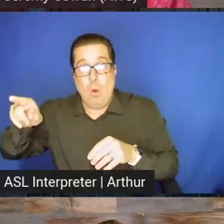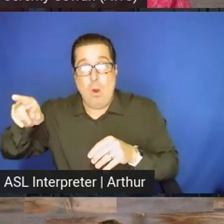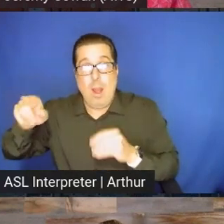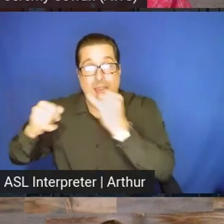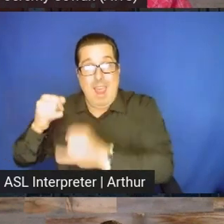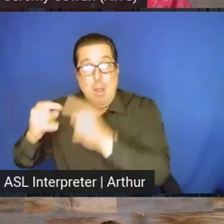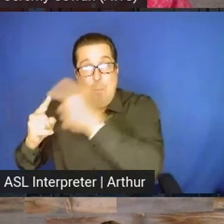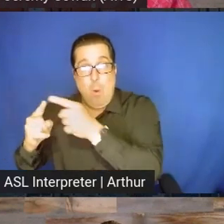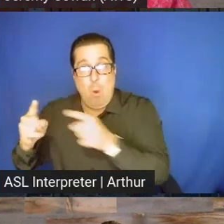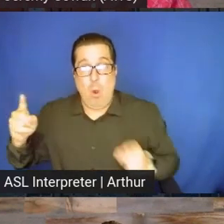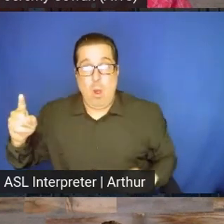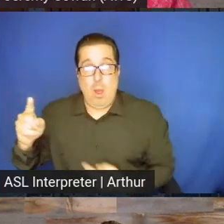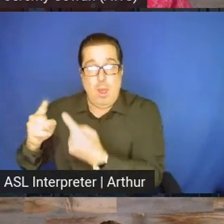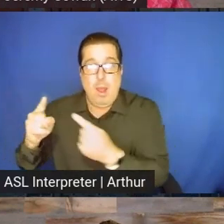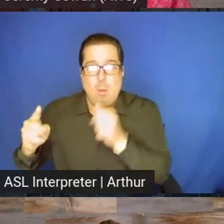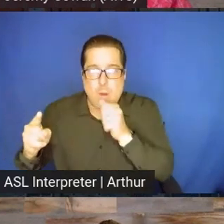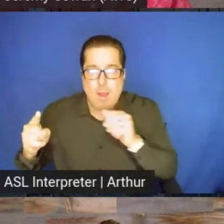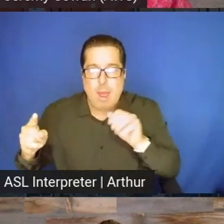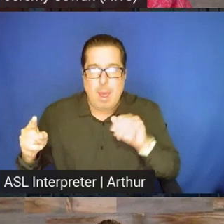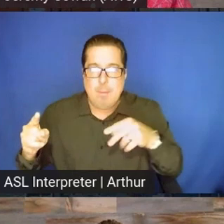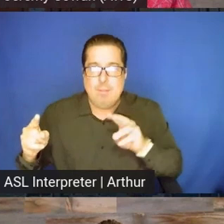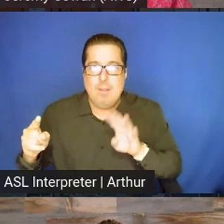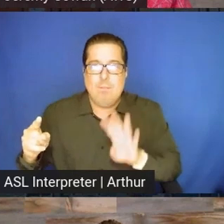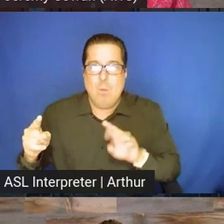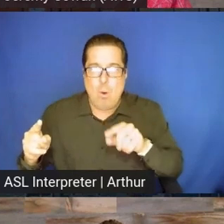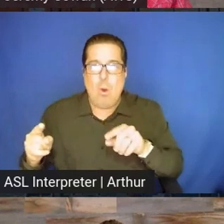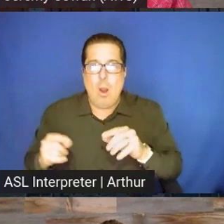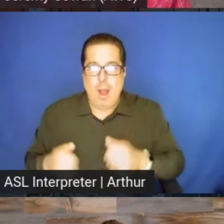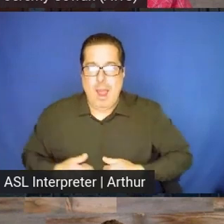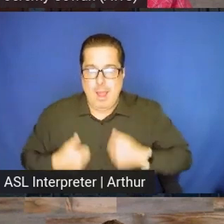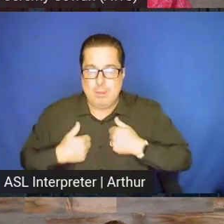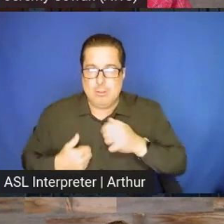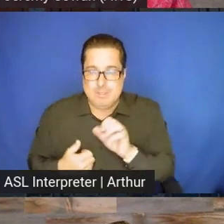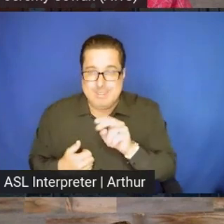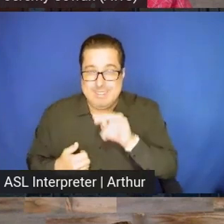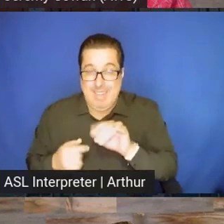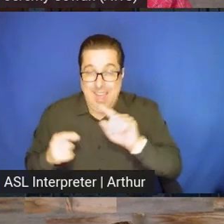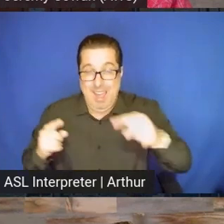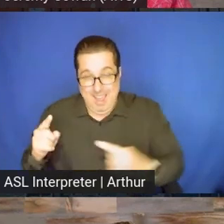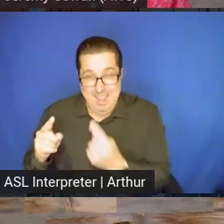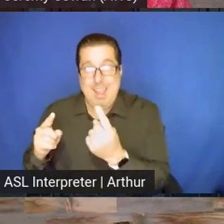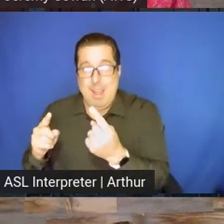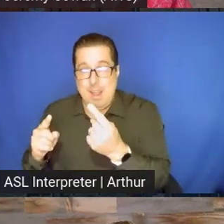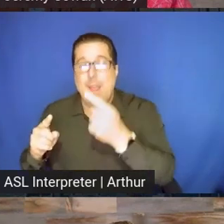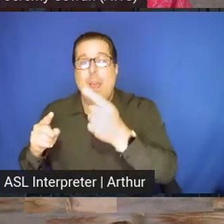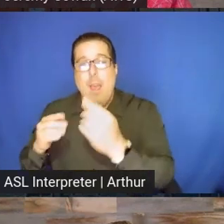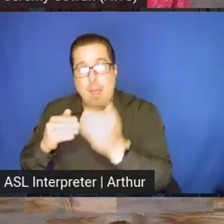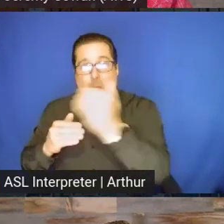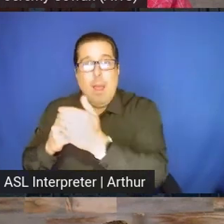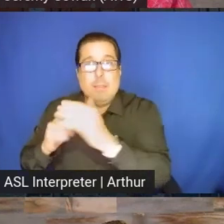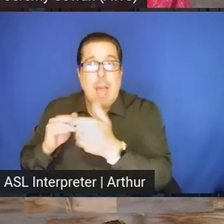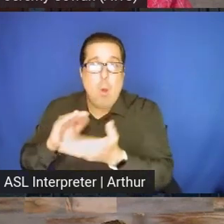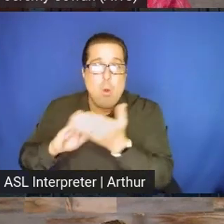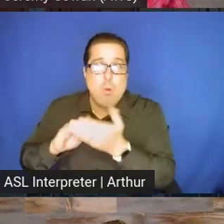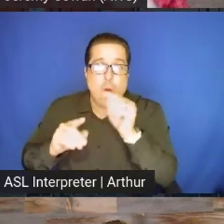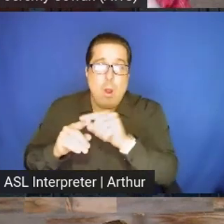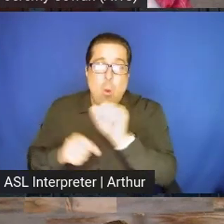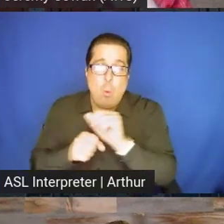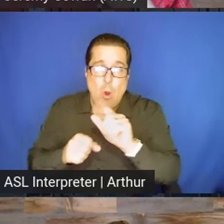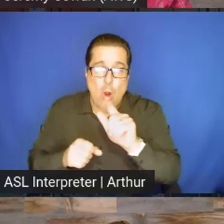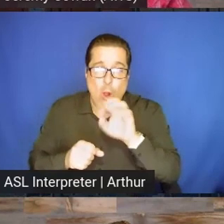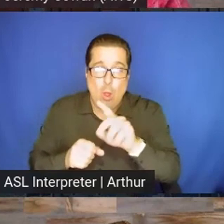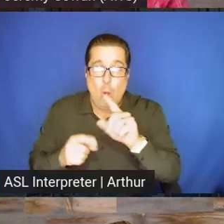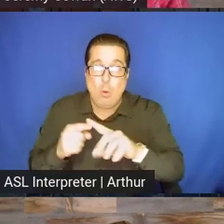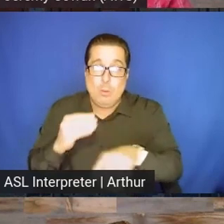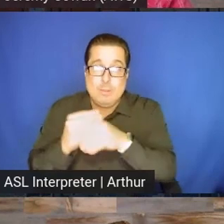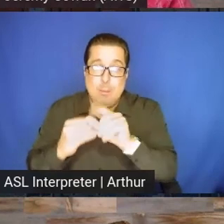to the private IPv4 address that a node receives. And then depending on how you are running your workloads and the subnets,